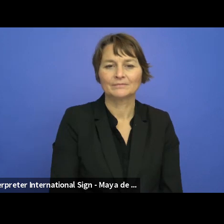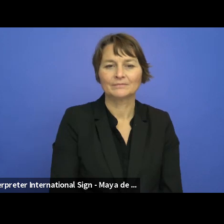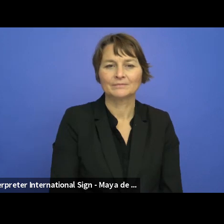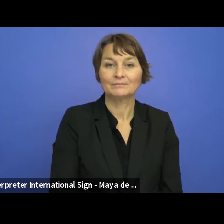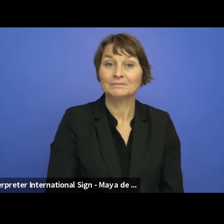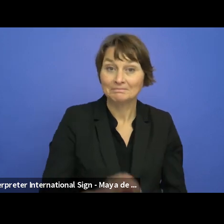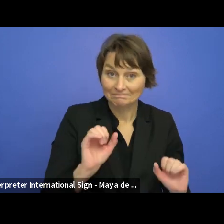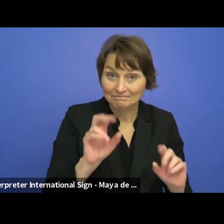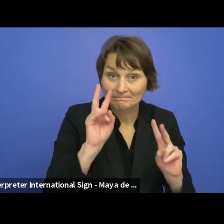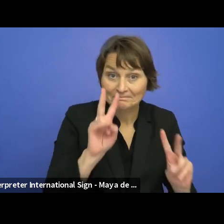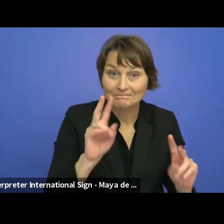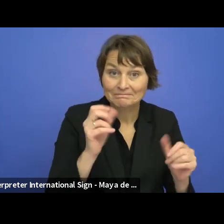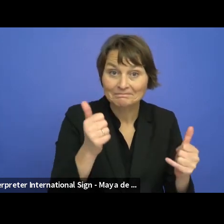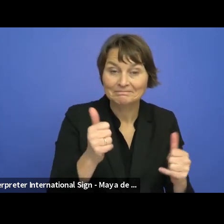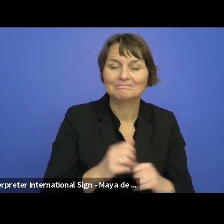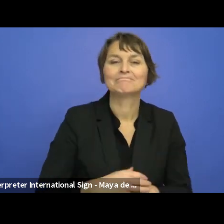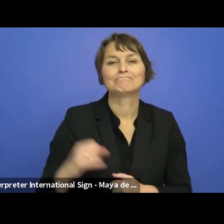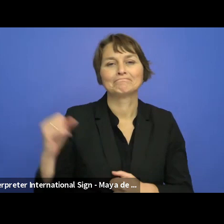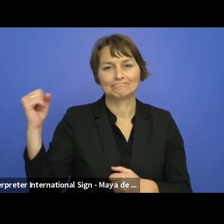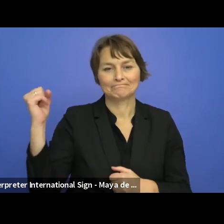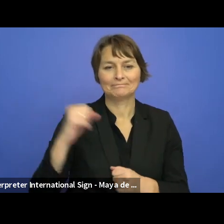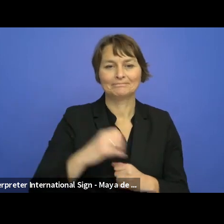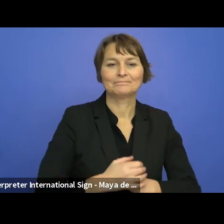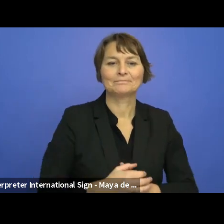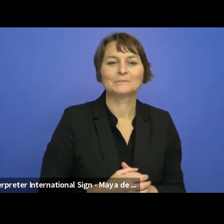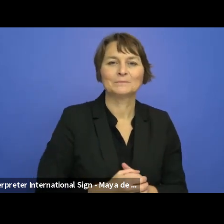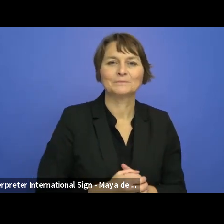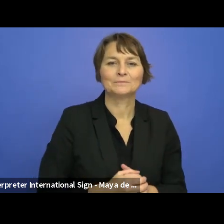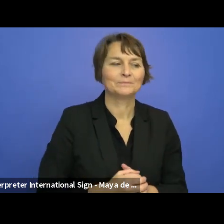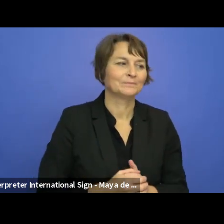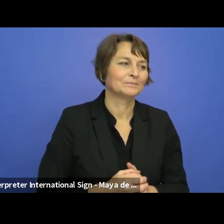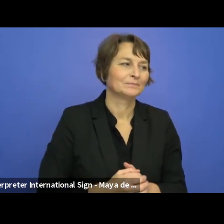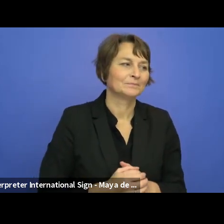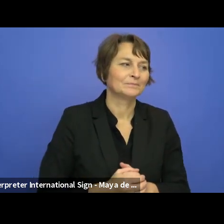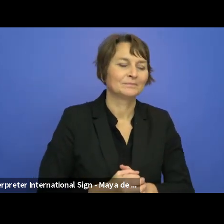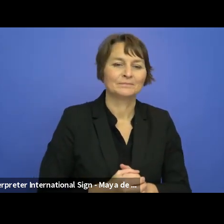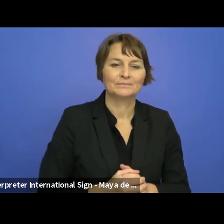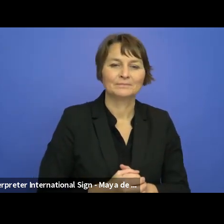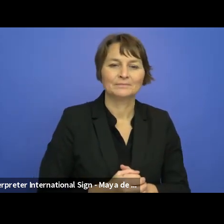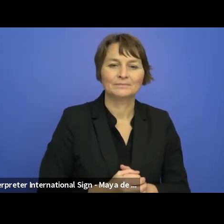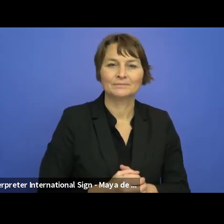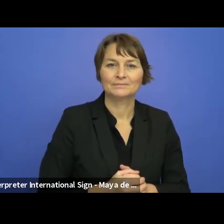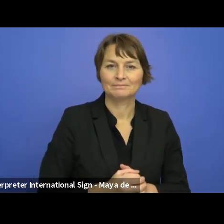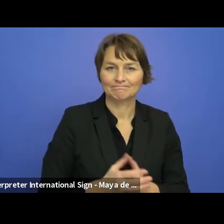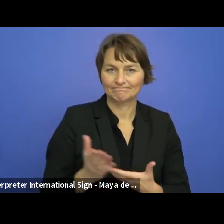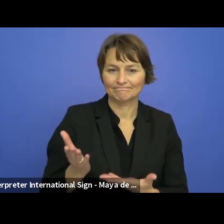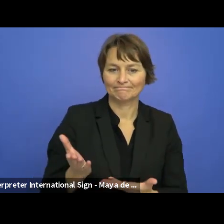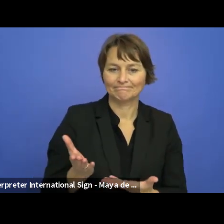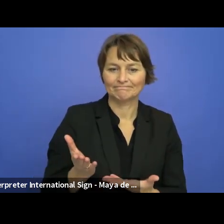Can you see it? Yes. Okay. So it goes like this.